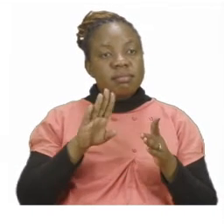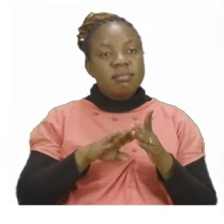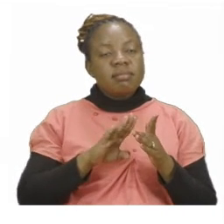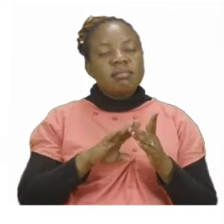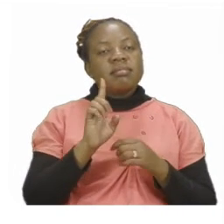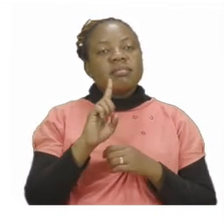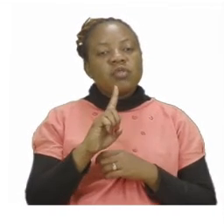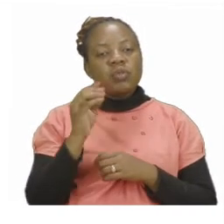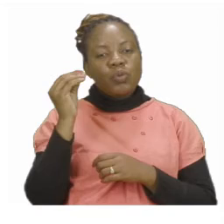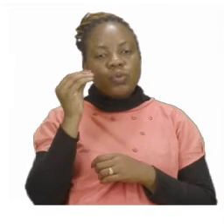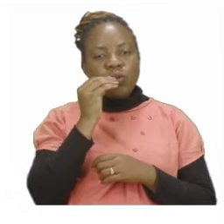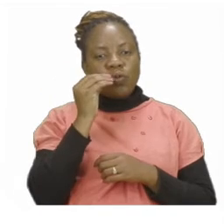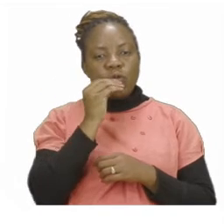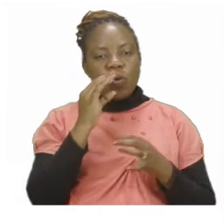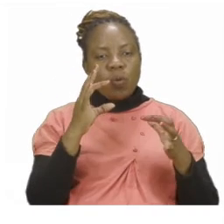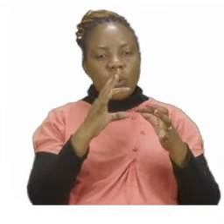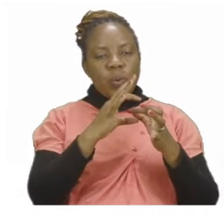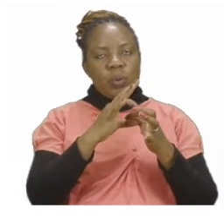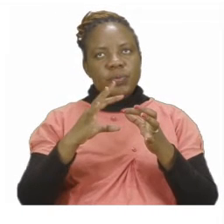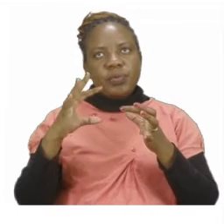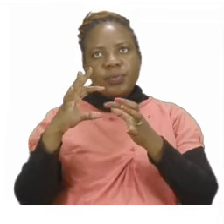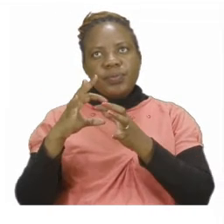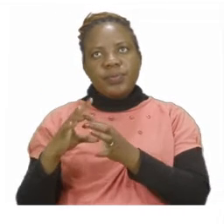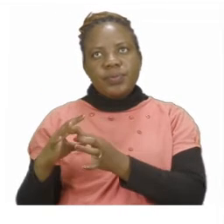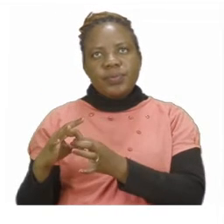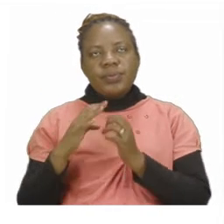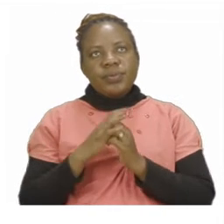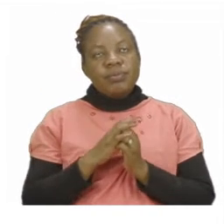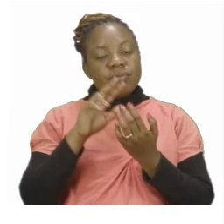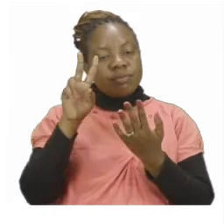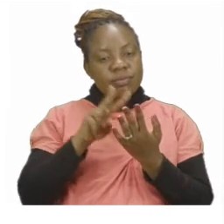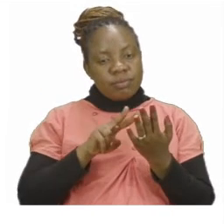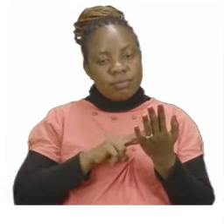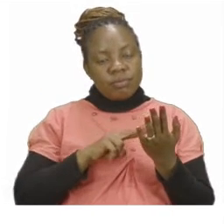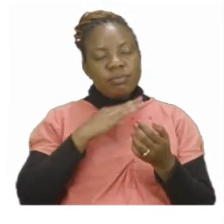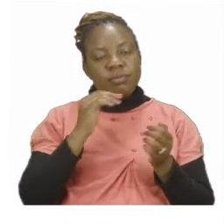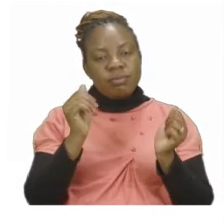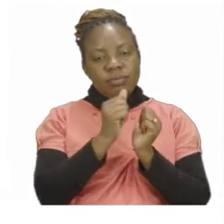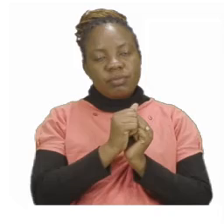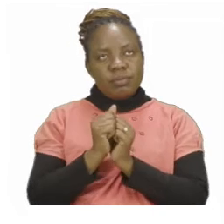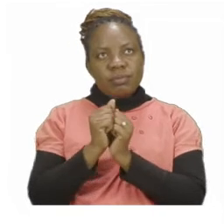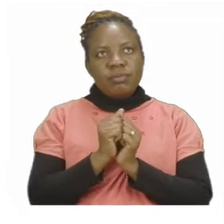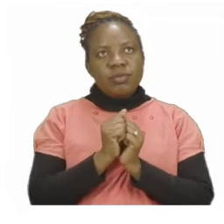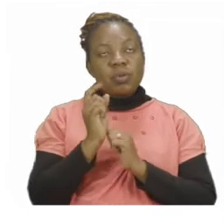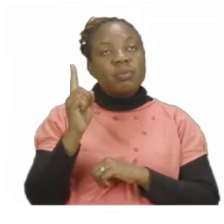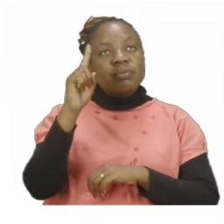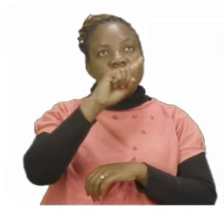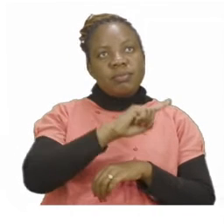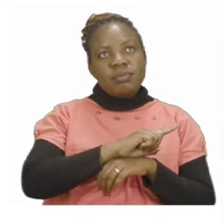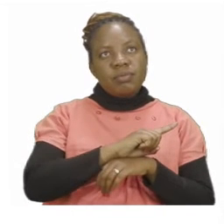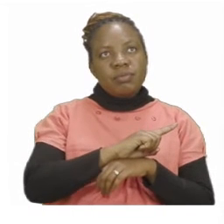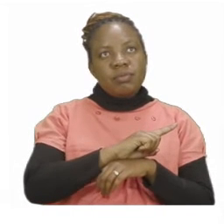food chain. Now let's quickly read the story together. One day,